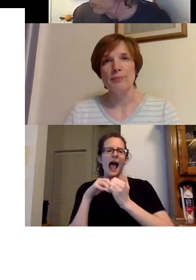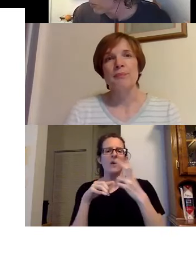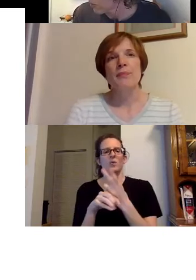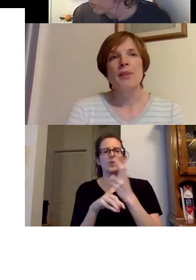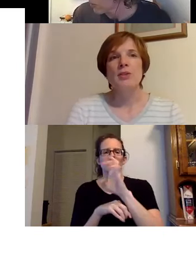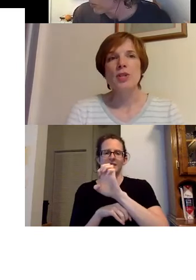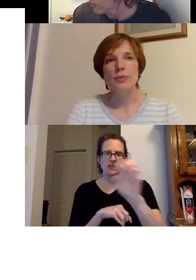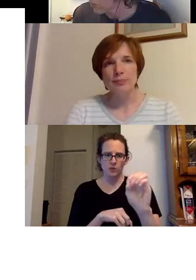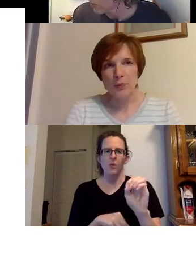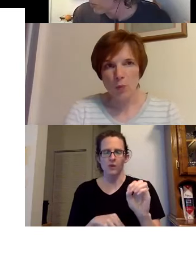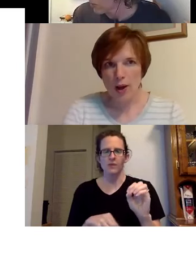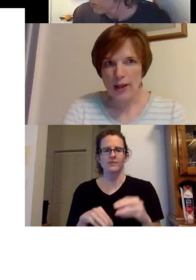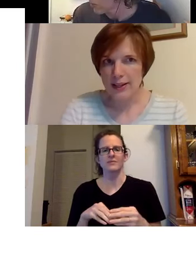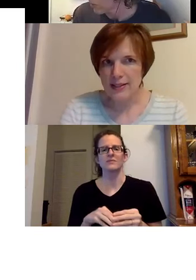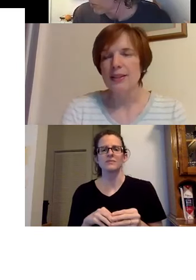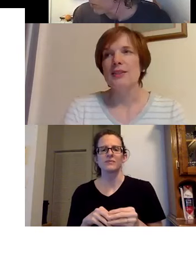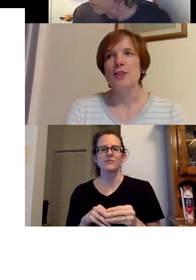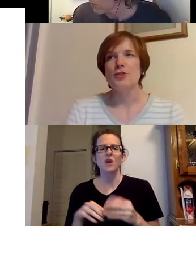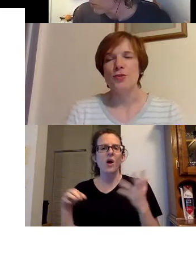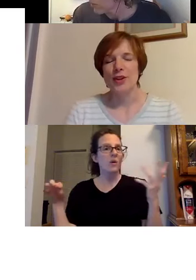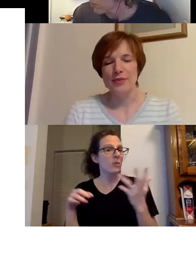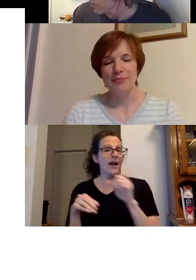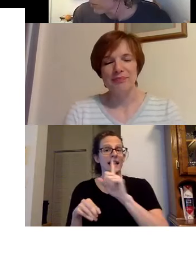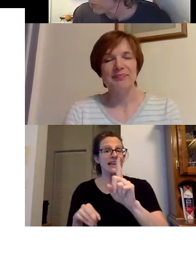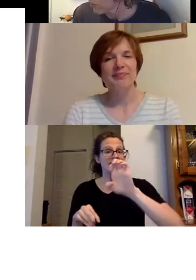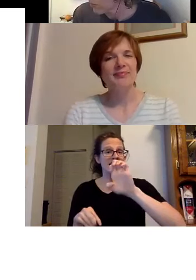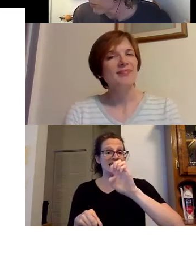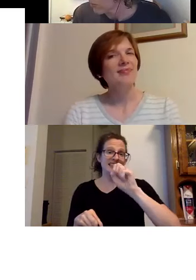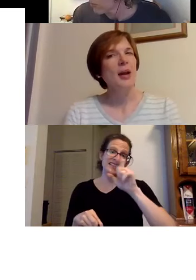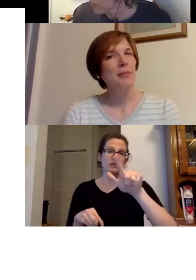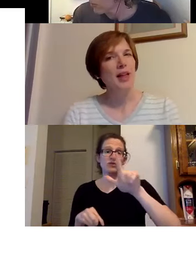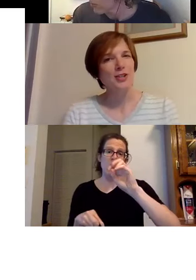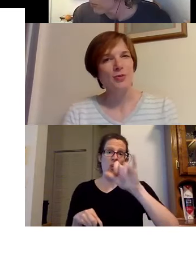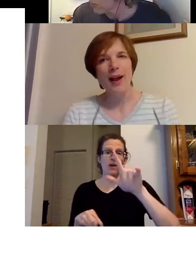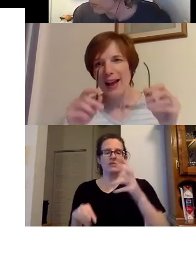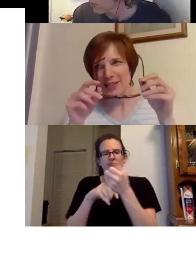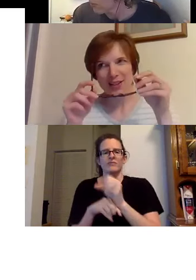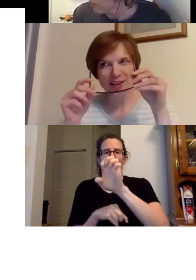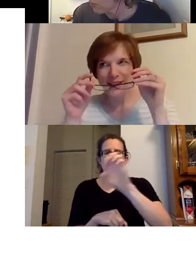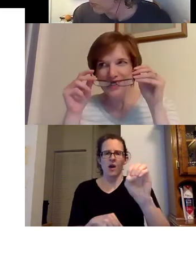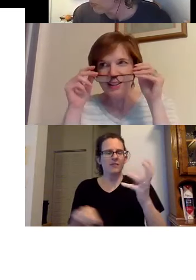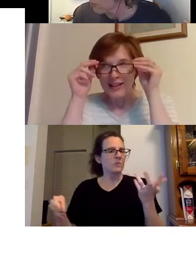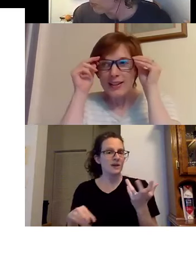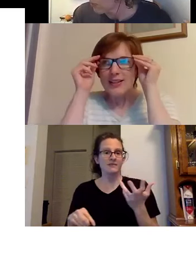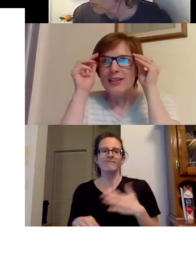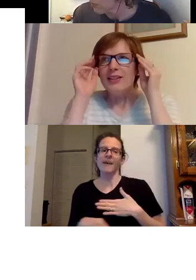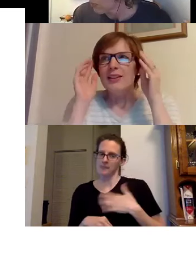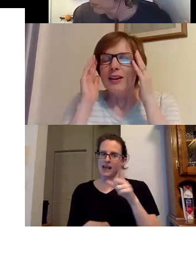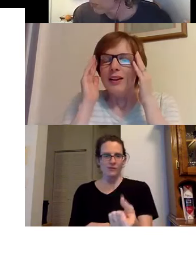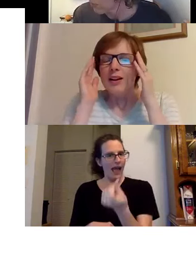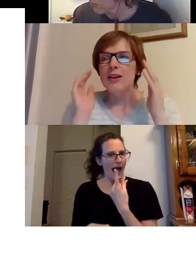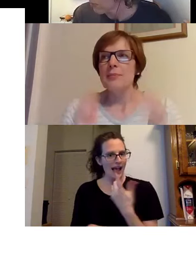oils. So what is an essential oil? I'm glad you ask.